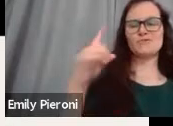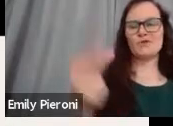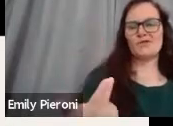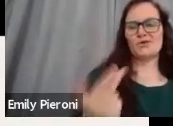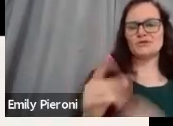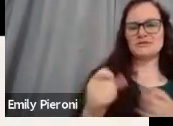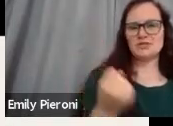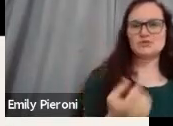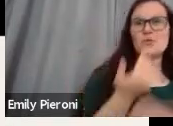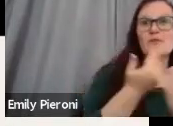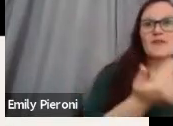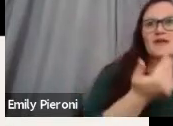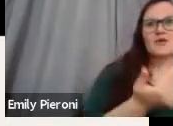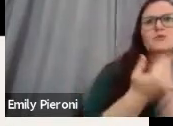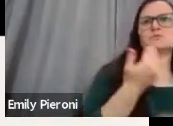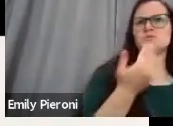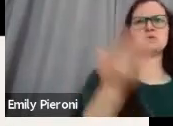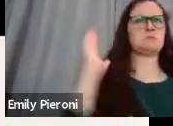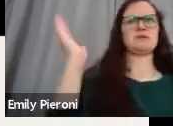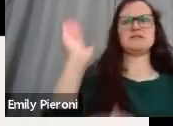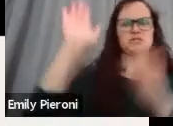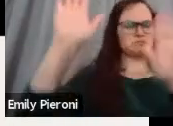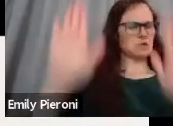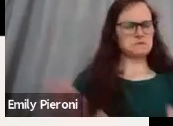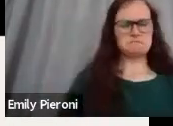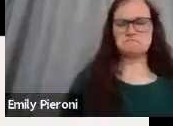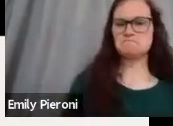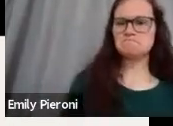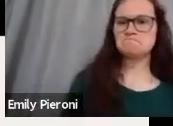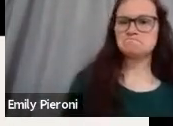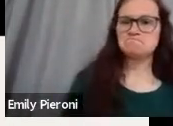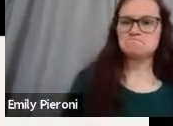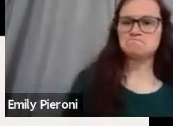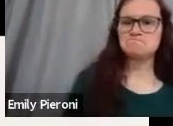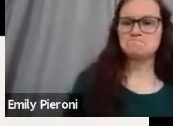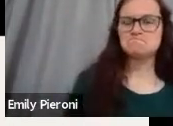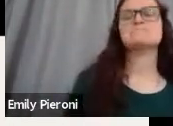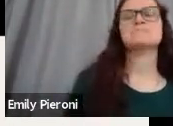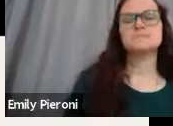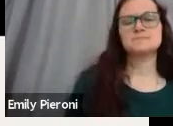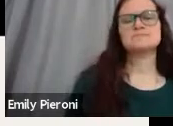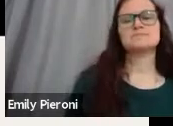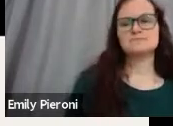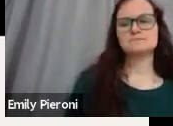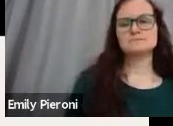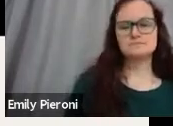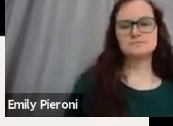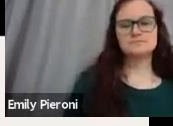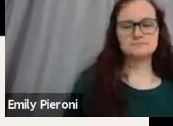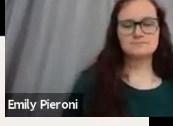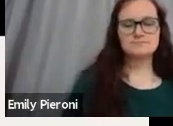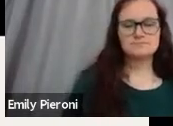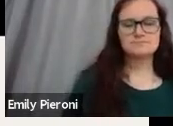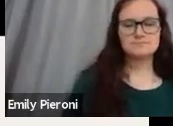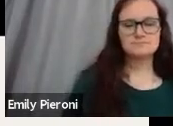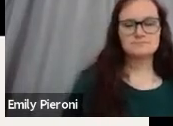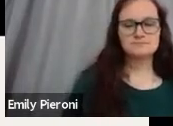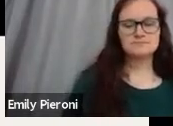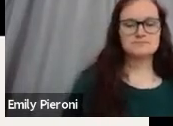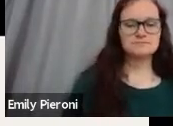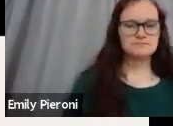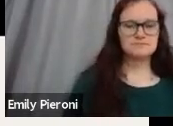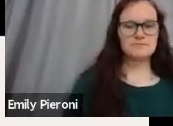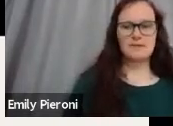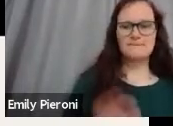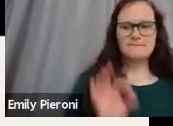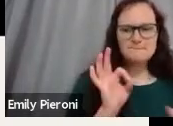that. Okay. Well, thank you so much, Christine. Thank you. Appreciate you. You put me in the perfect